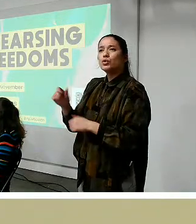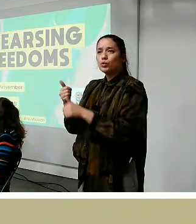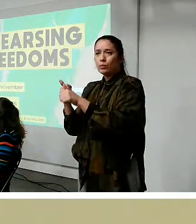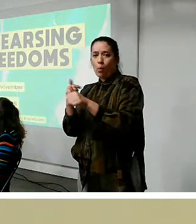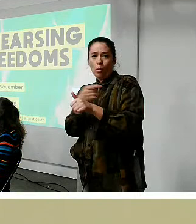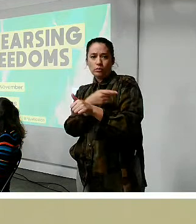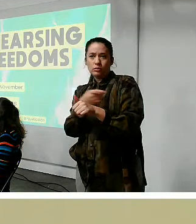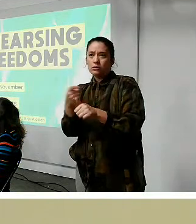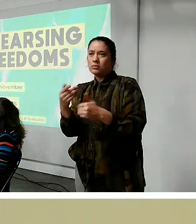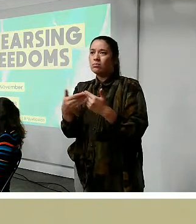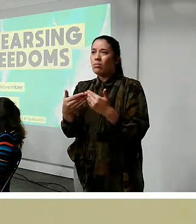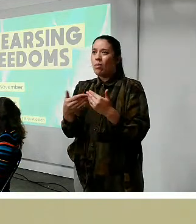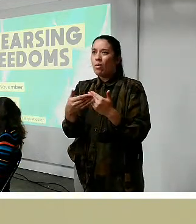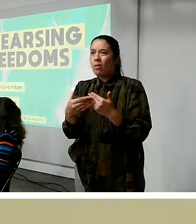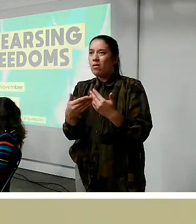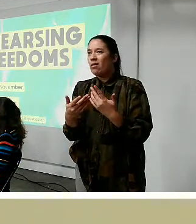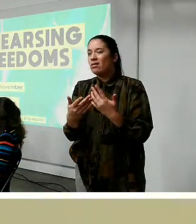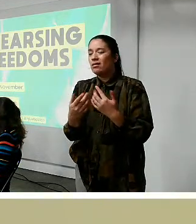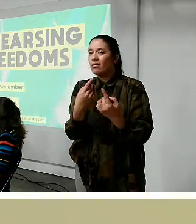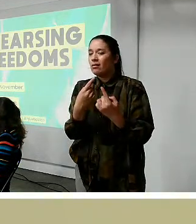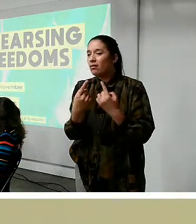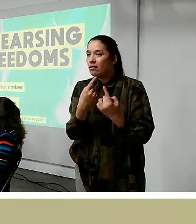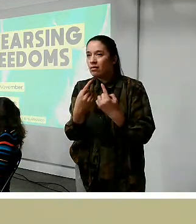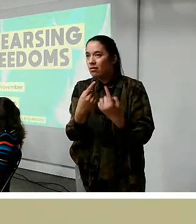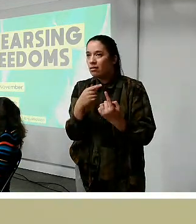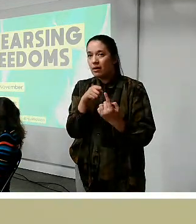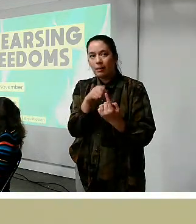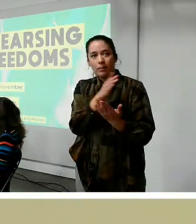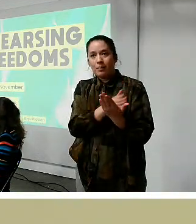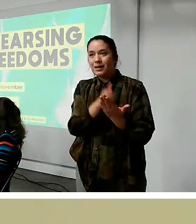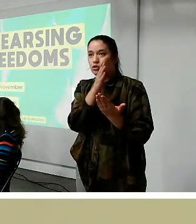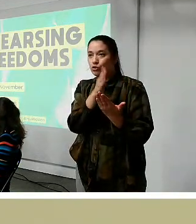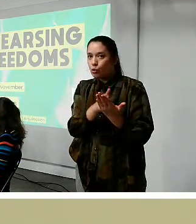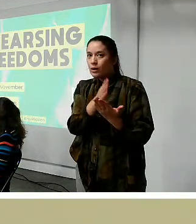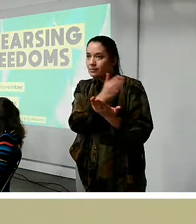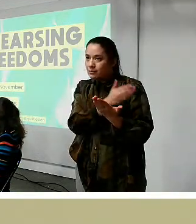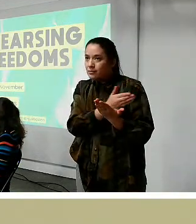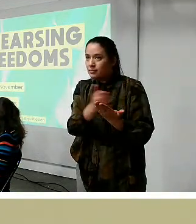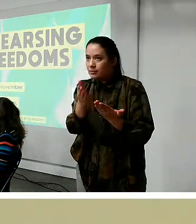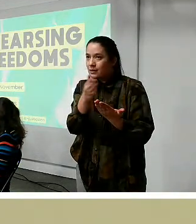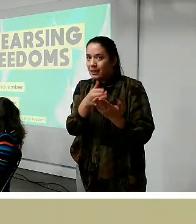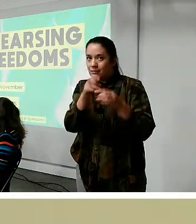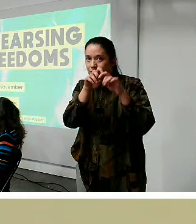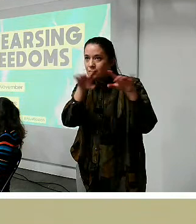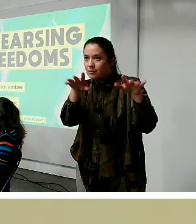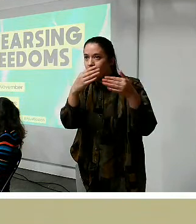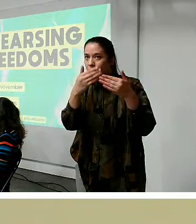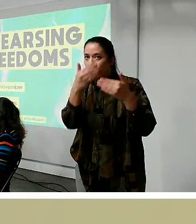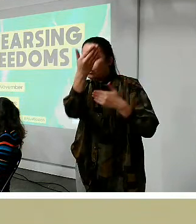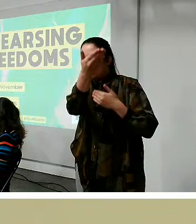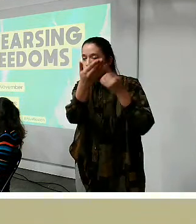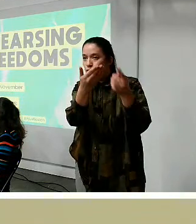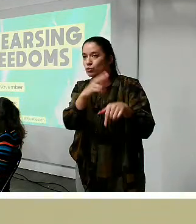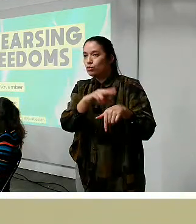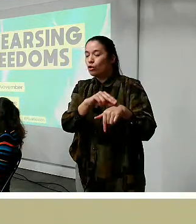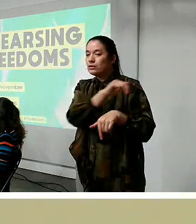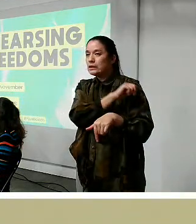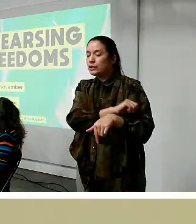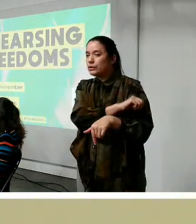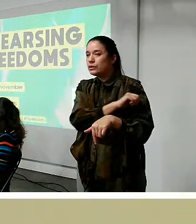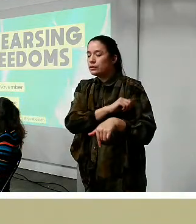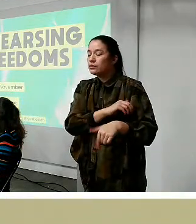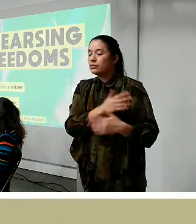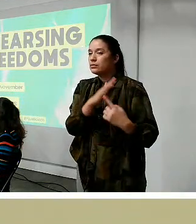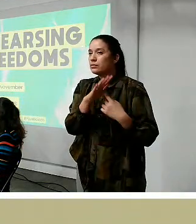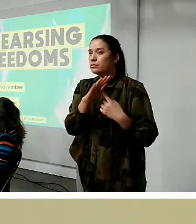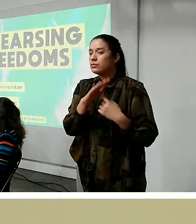just making sure that the information we were disseminating was getting through to doctors and nurses. So to me,